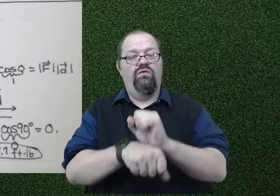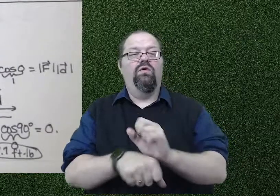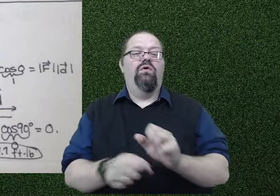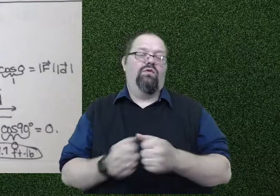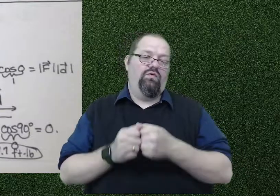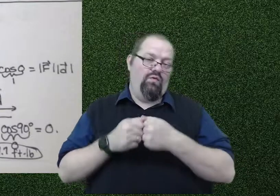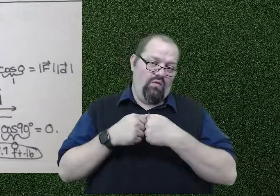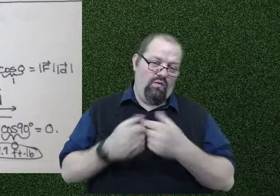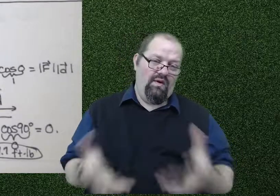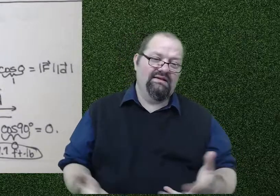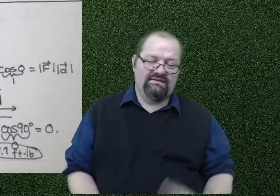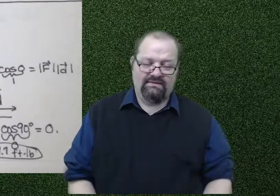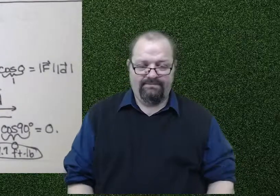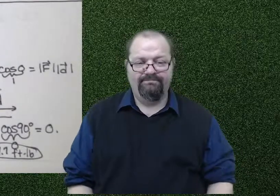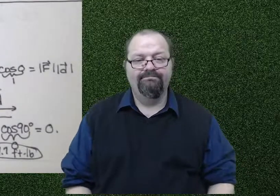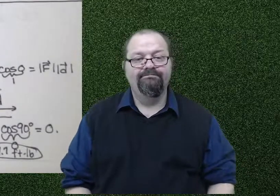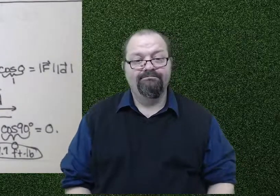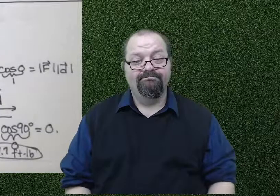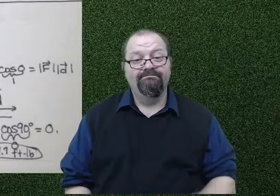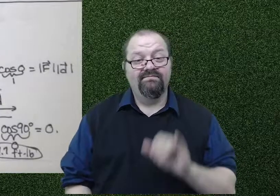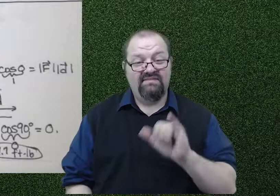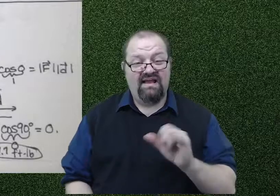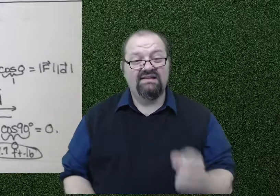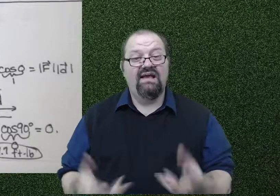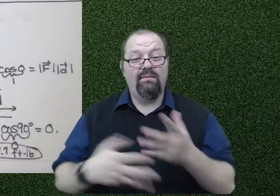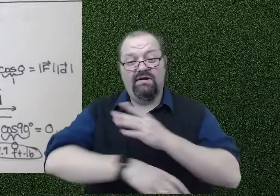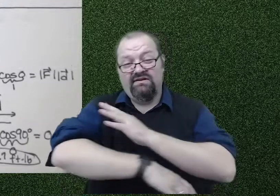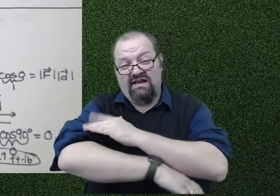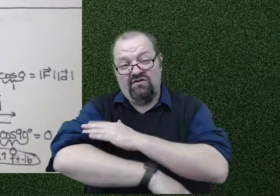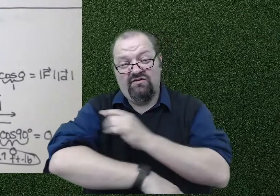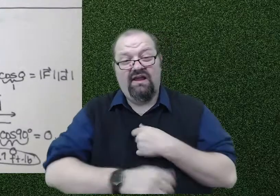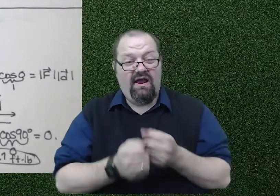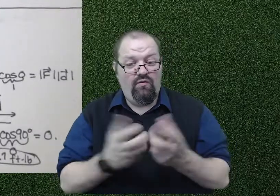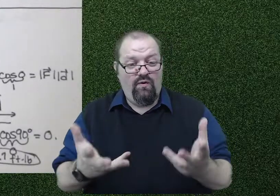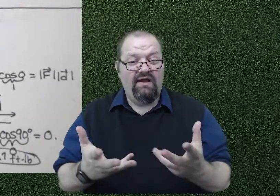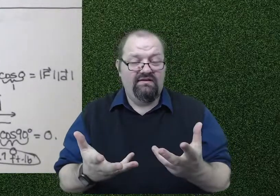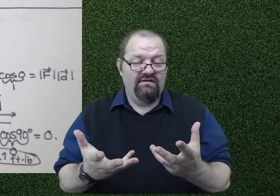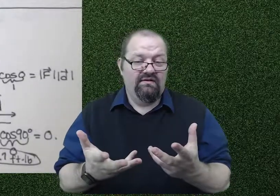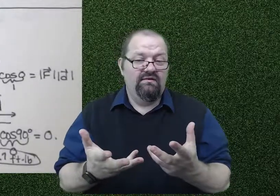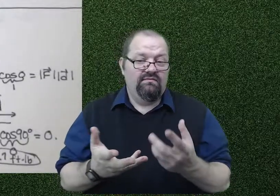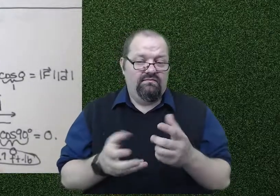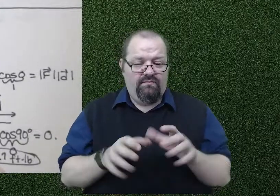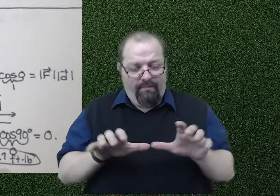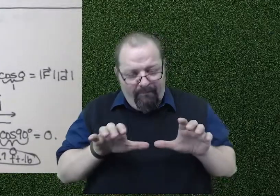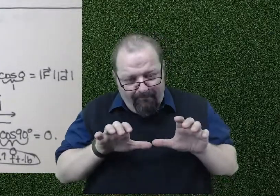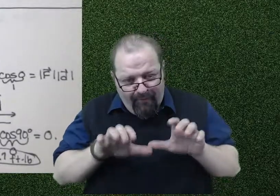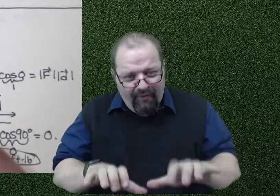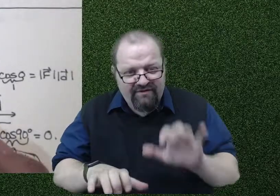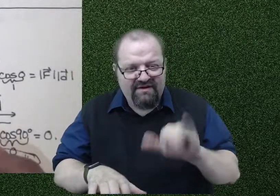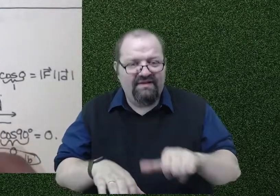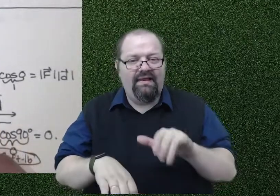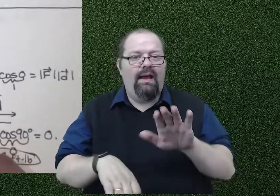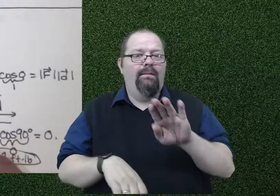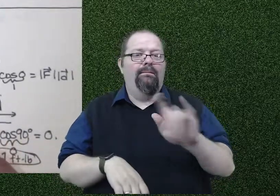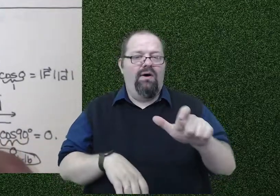72.3 foot-pounds. That's how much energy I wasted in pushing that box down.